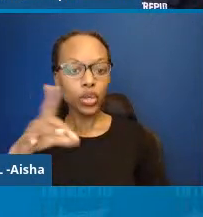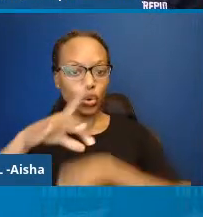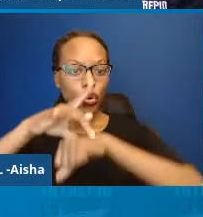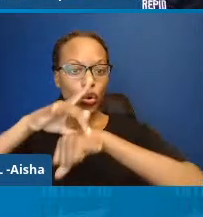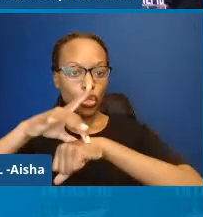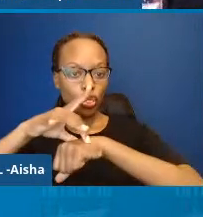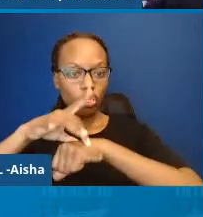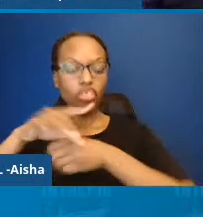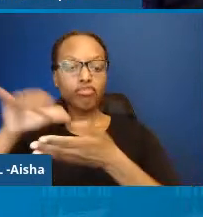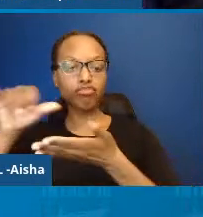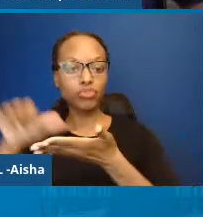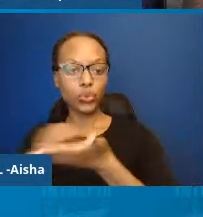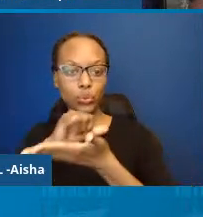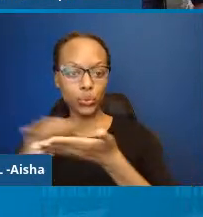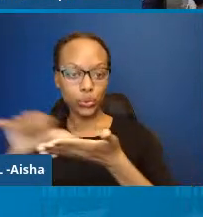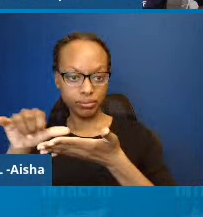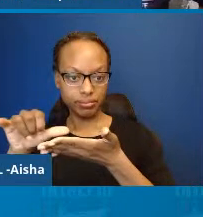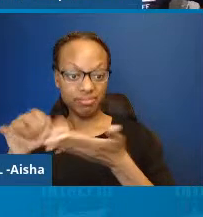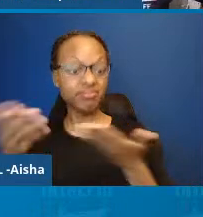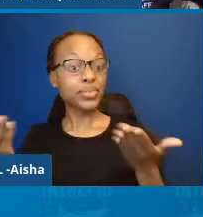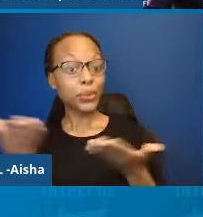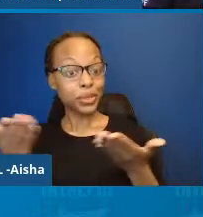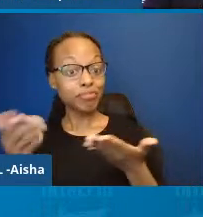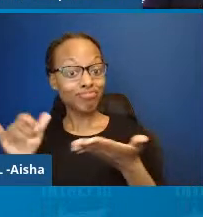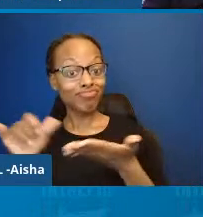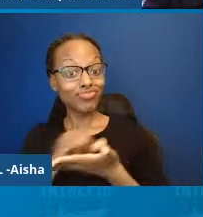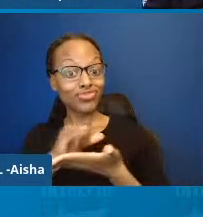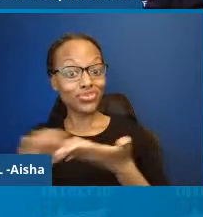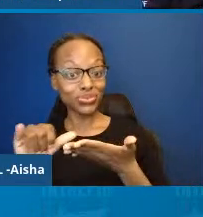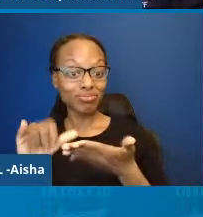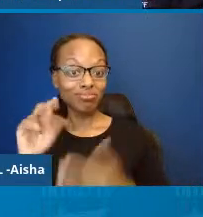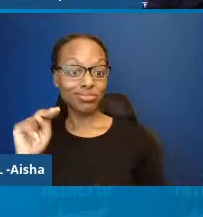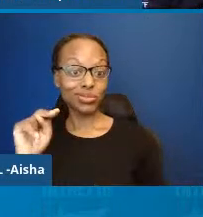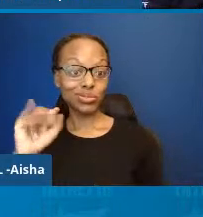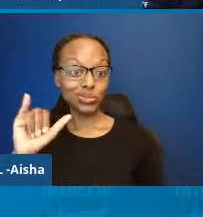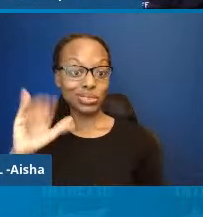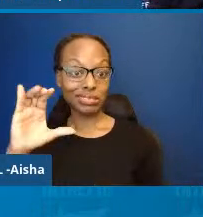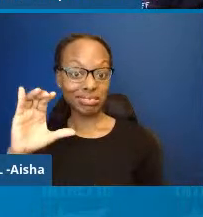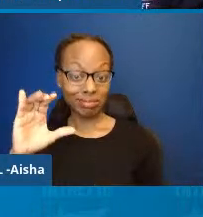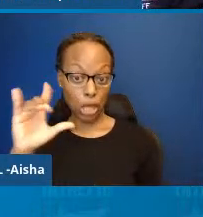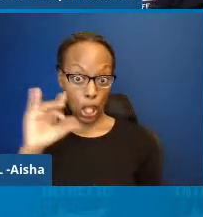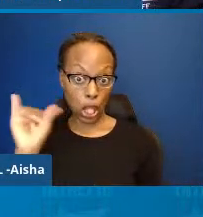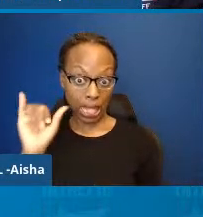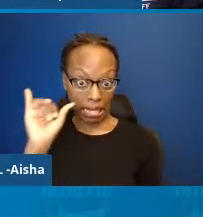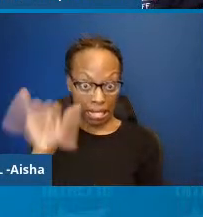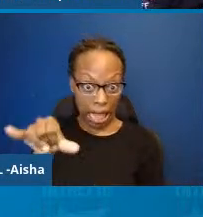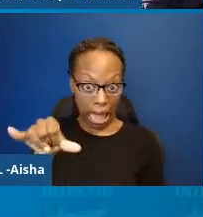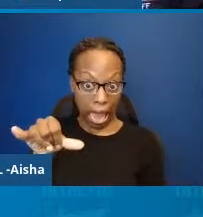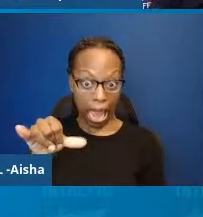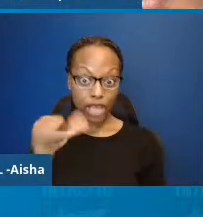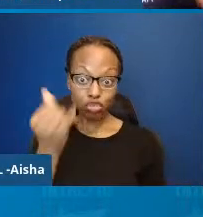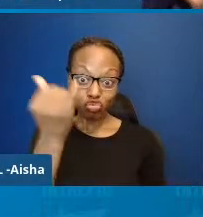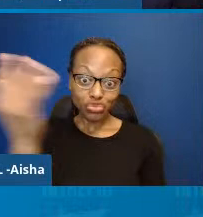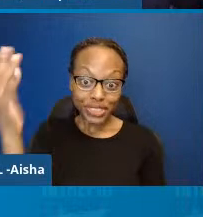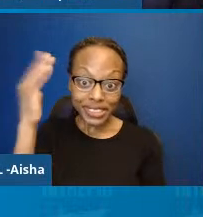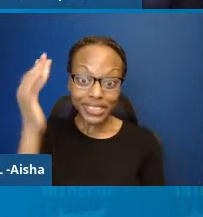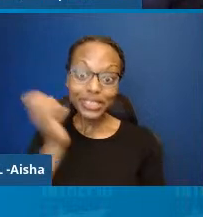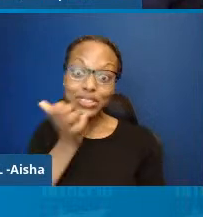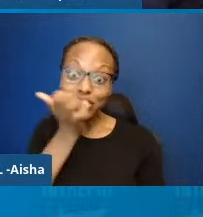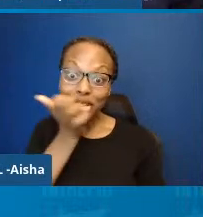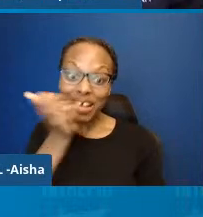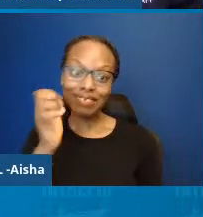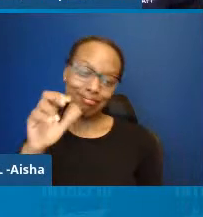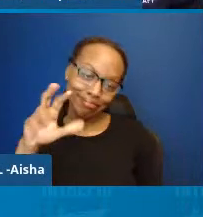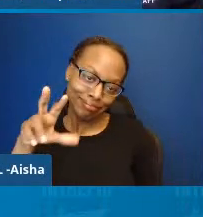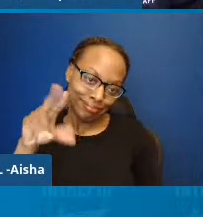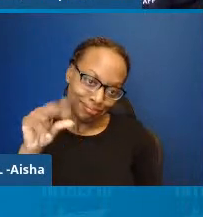York, right? So we are right here in New York City. New York City doesn't quite look like this, but this is where it